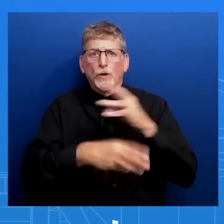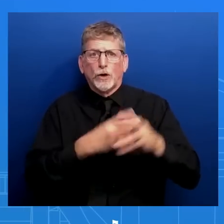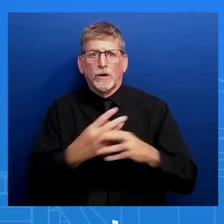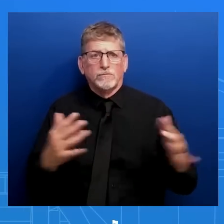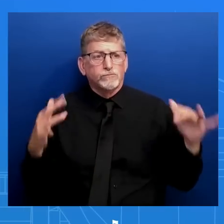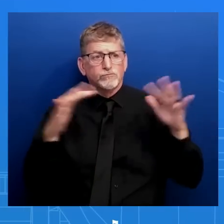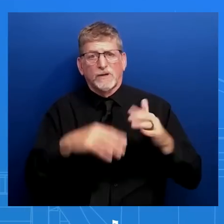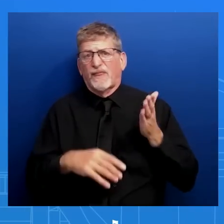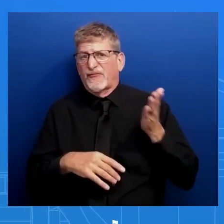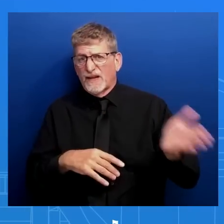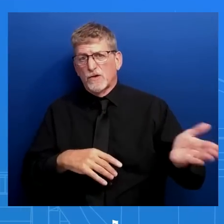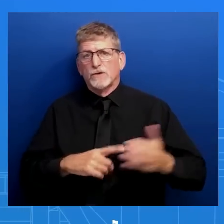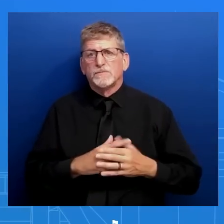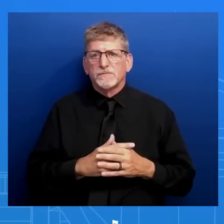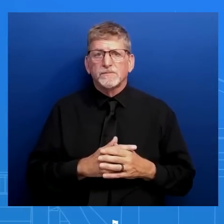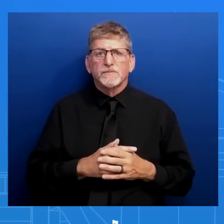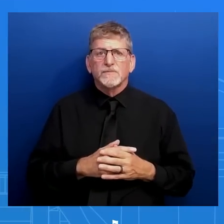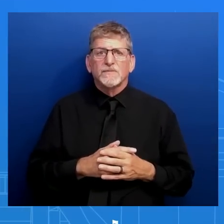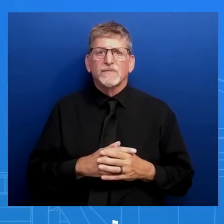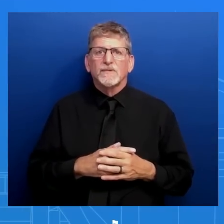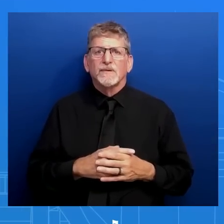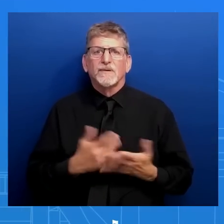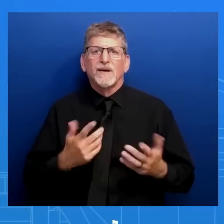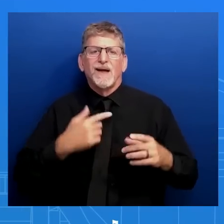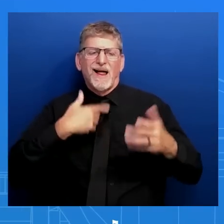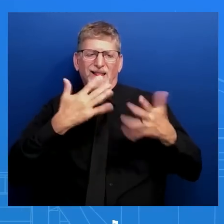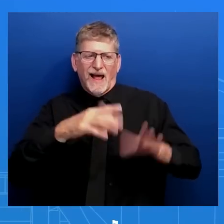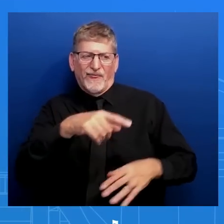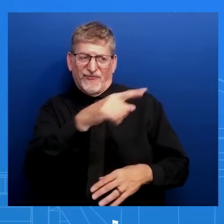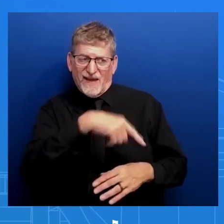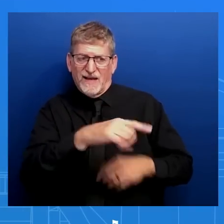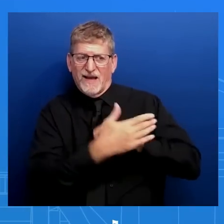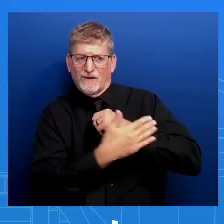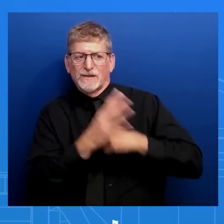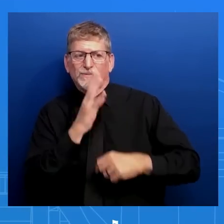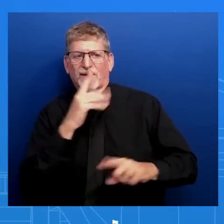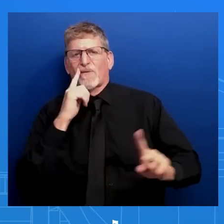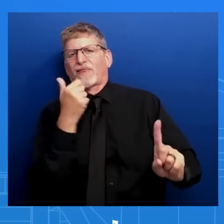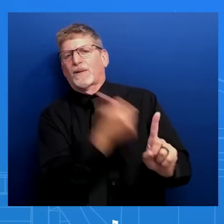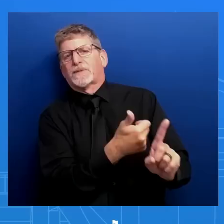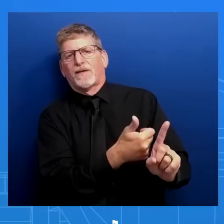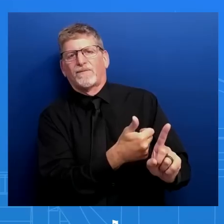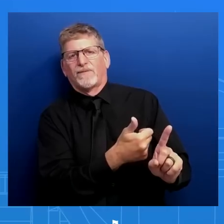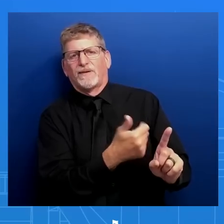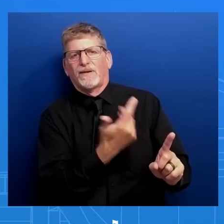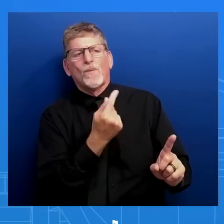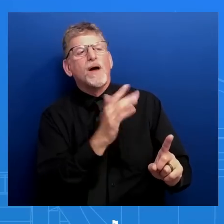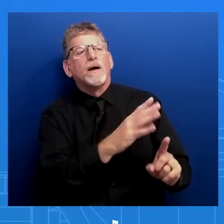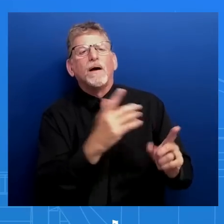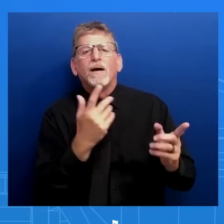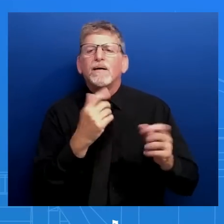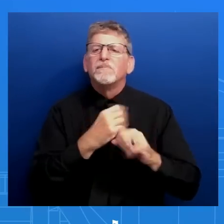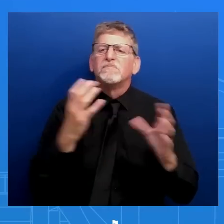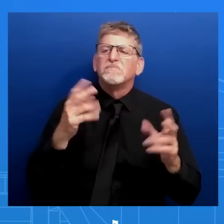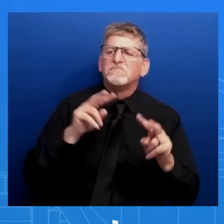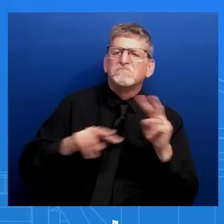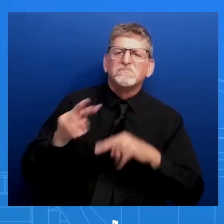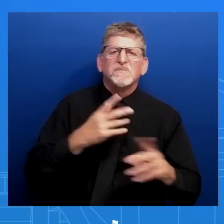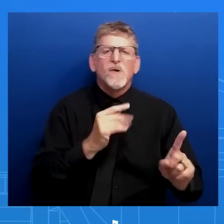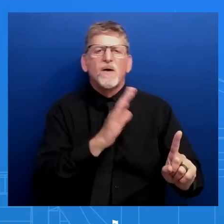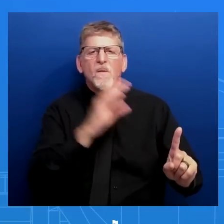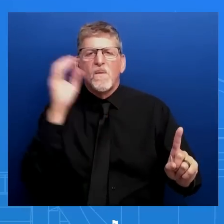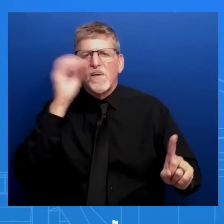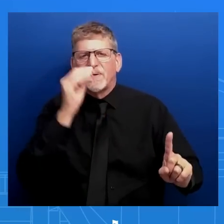for their participation and their takeaways, but our takeaway was it was worth the time and worth having that